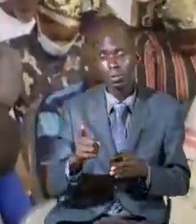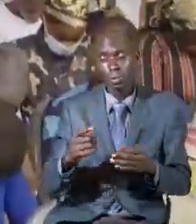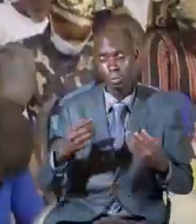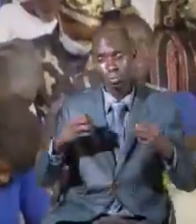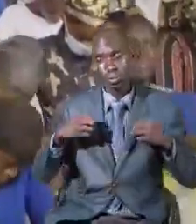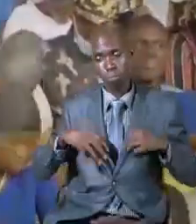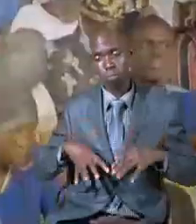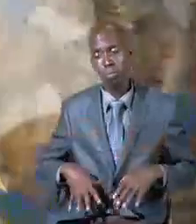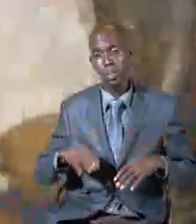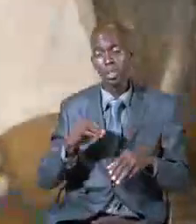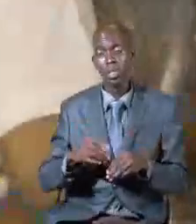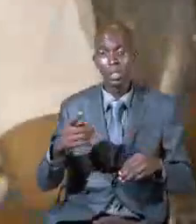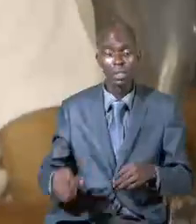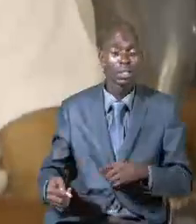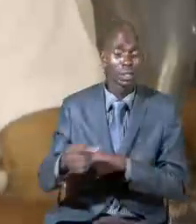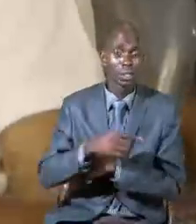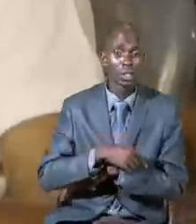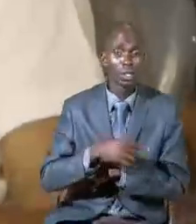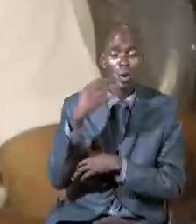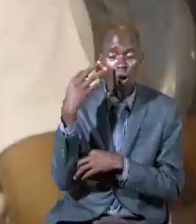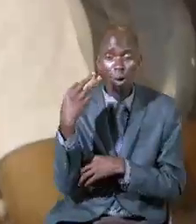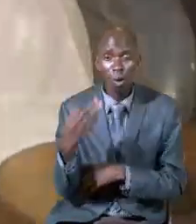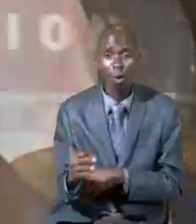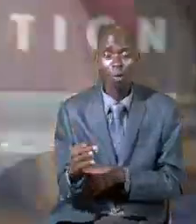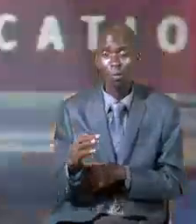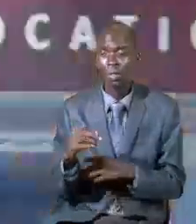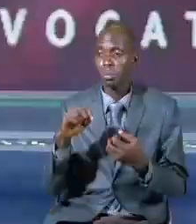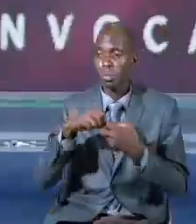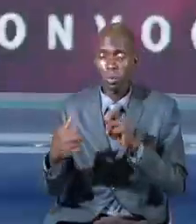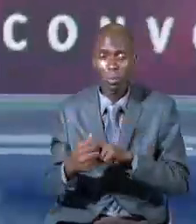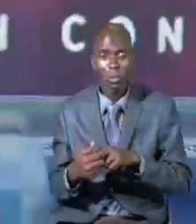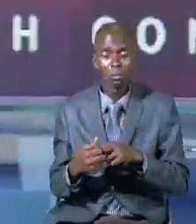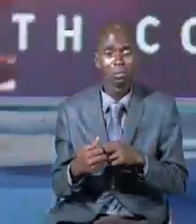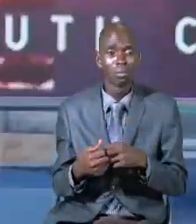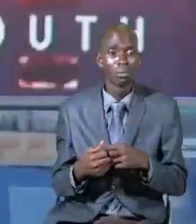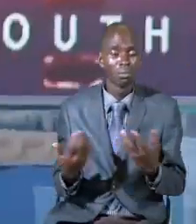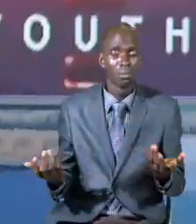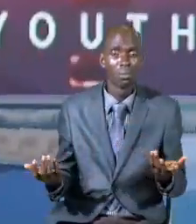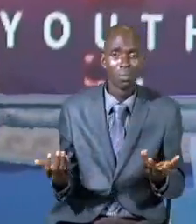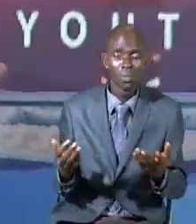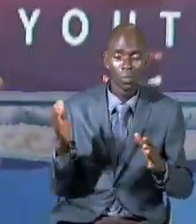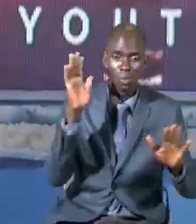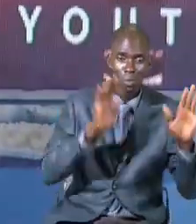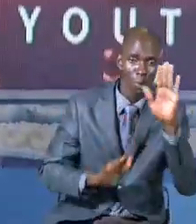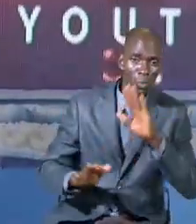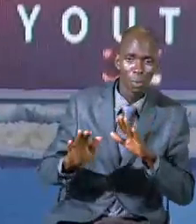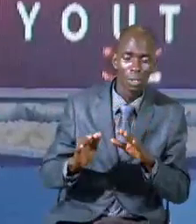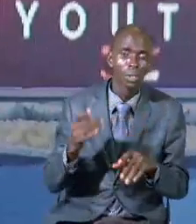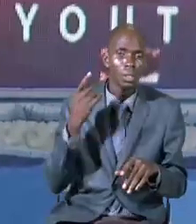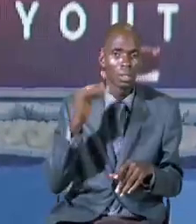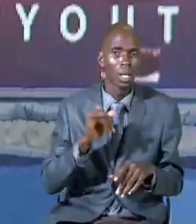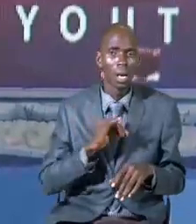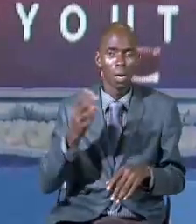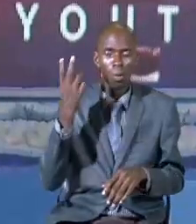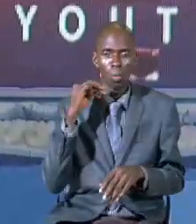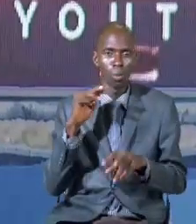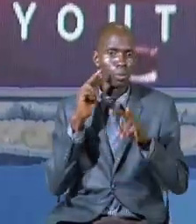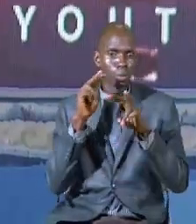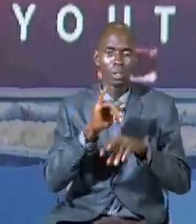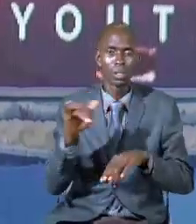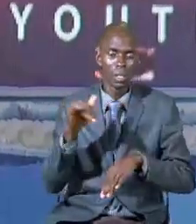for everyone. I was looking at you earlier in this meeting in the sun, and I knew you